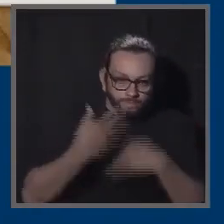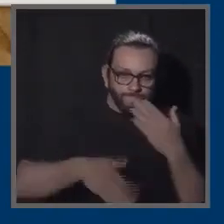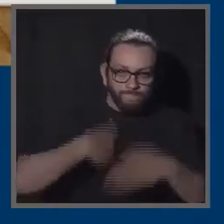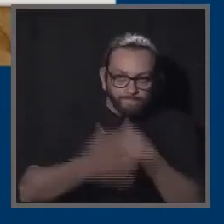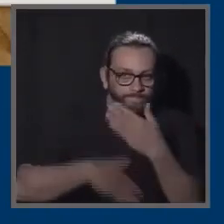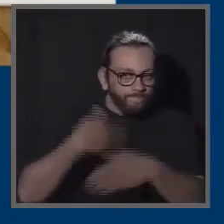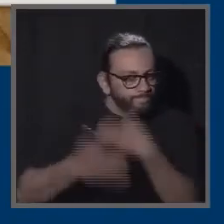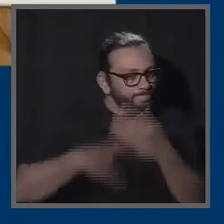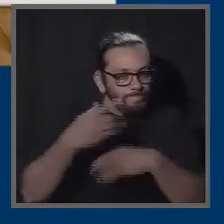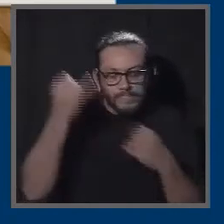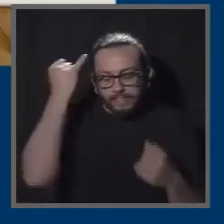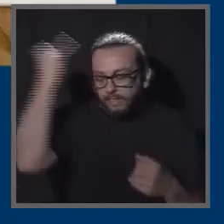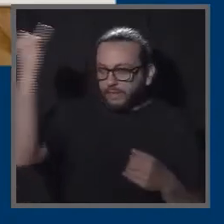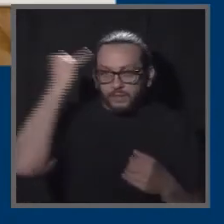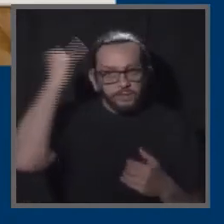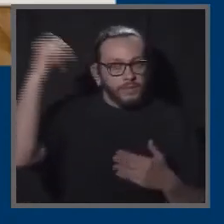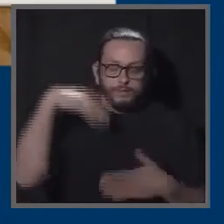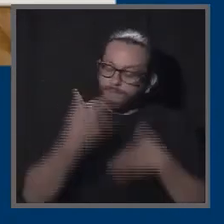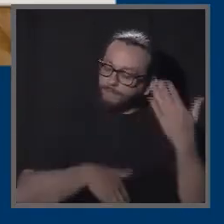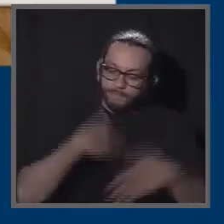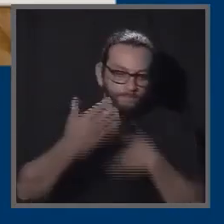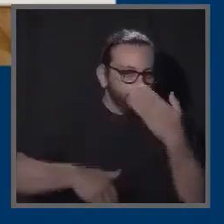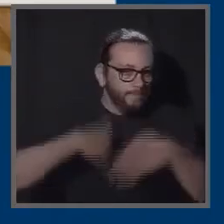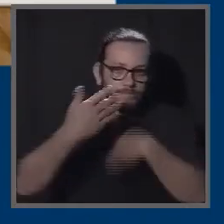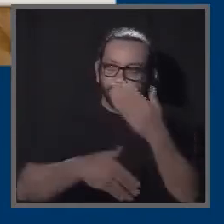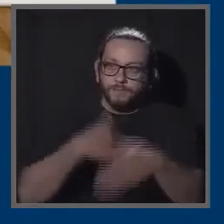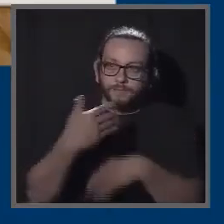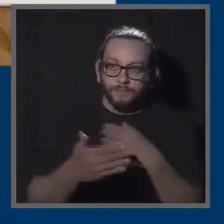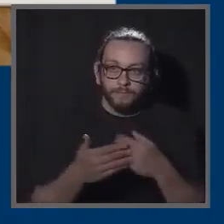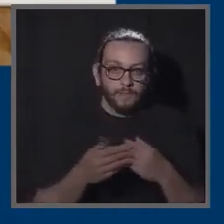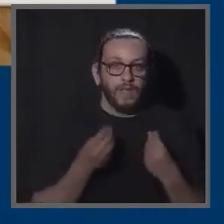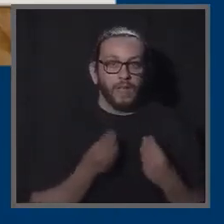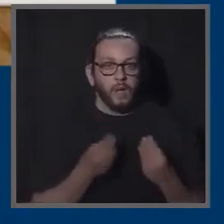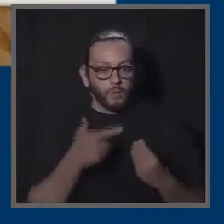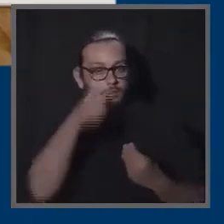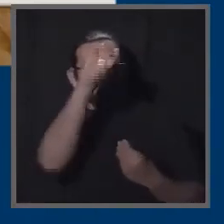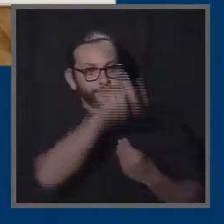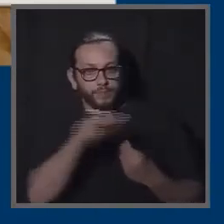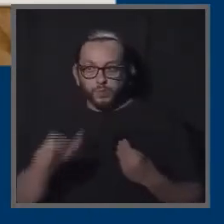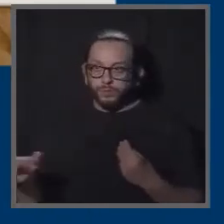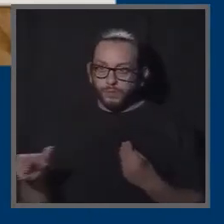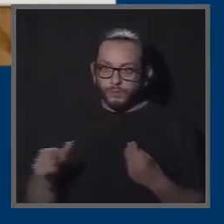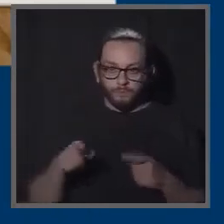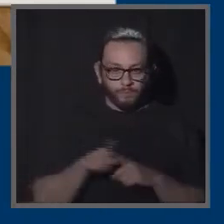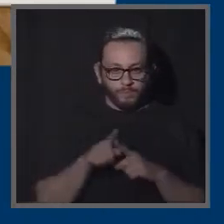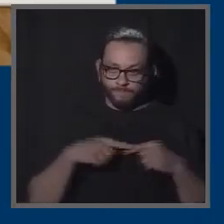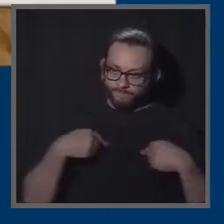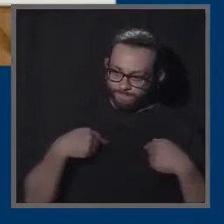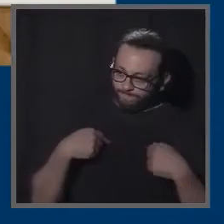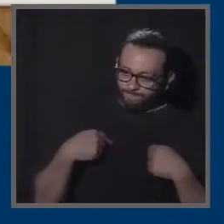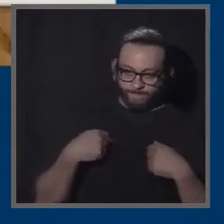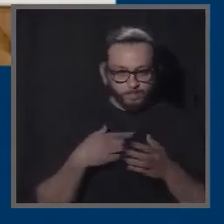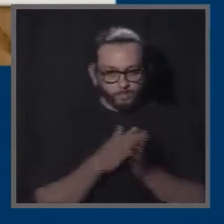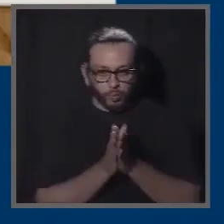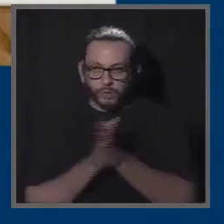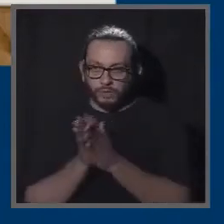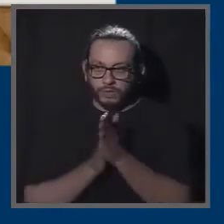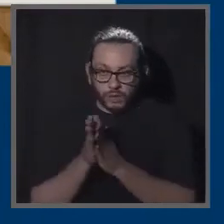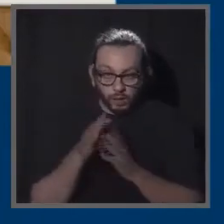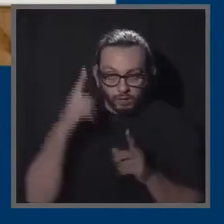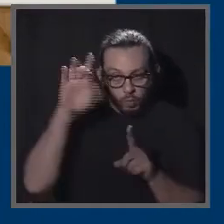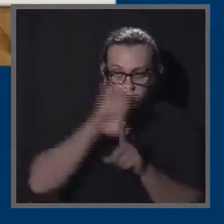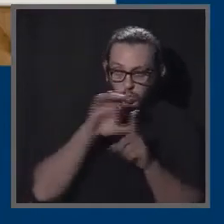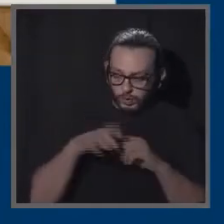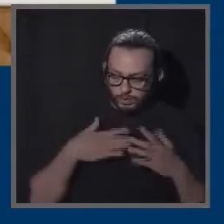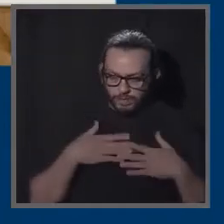of working out how people govern themselves in terms of their cultural opportunity. So that's some of the background